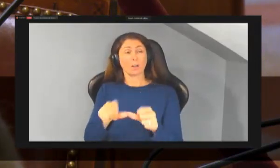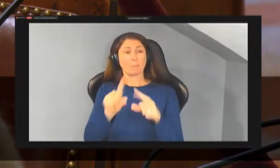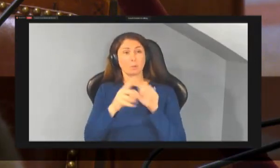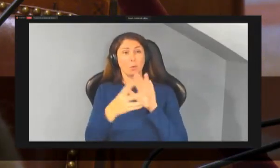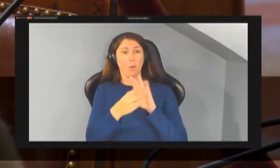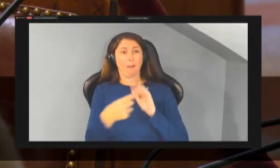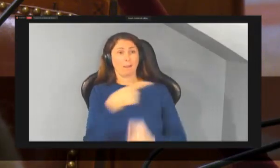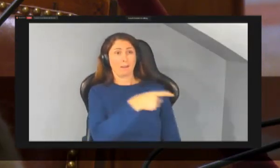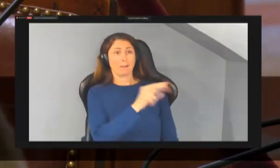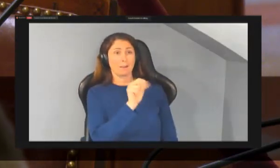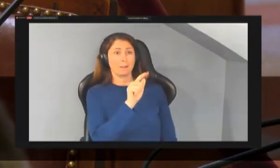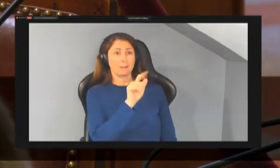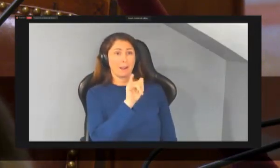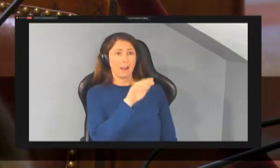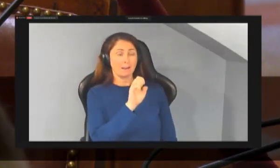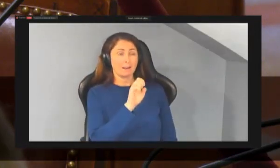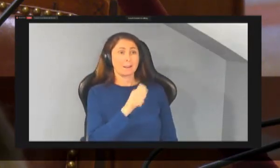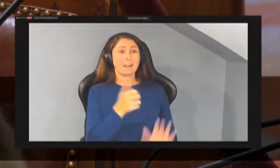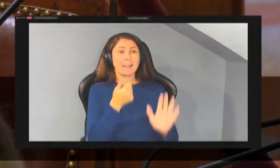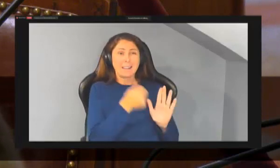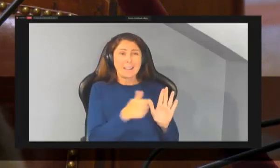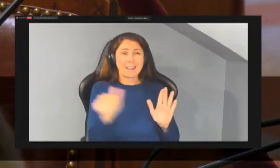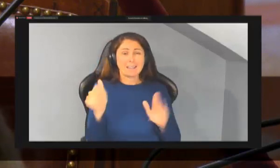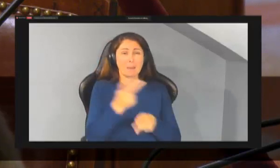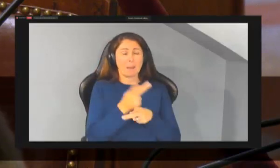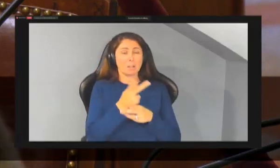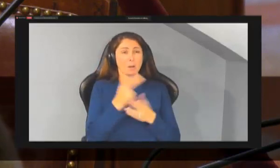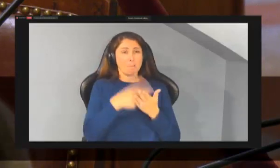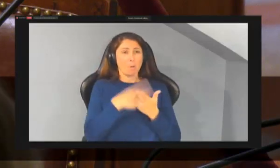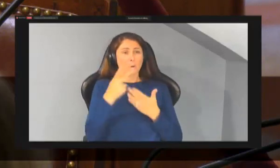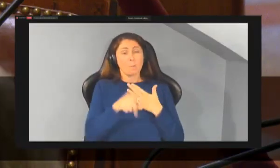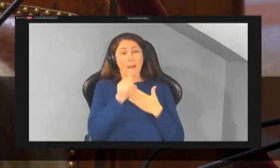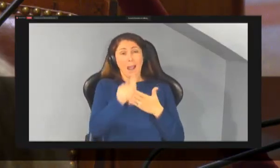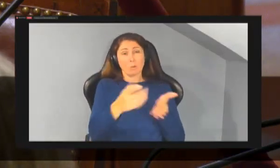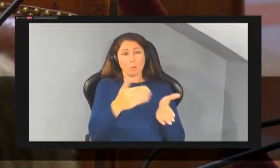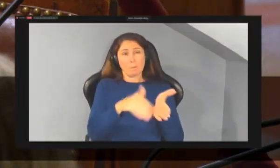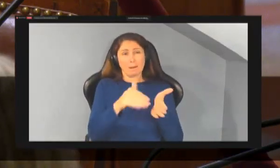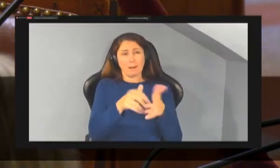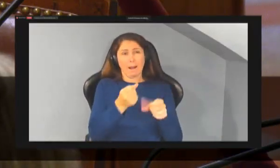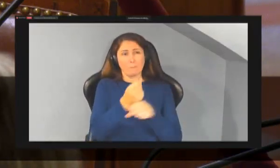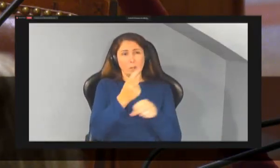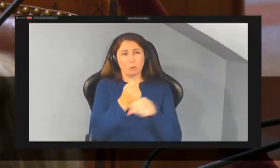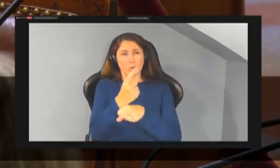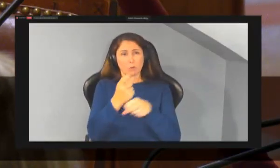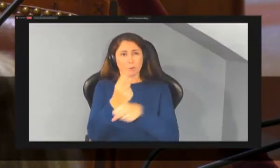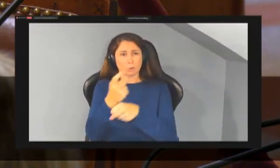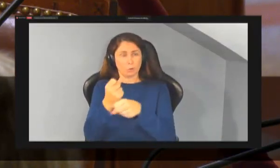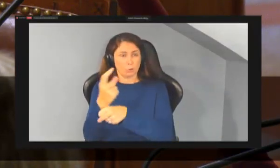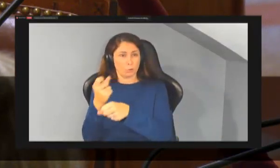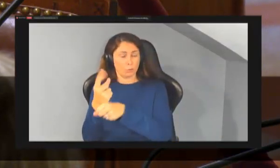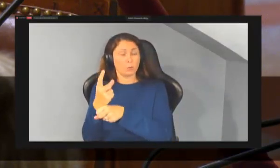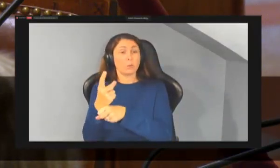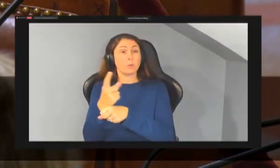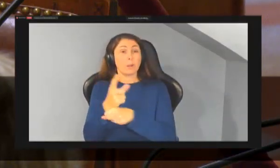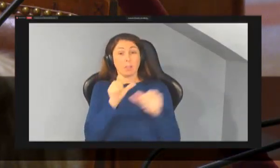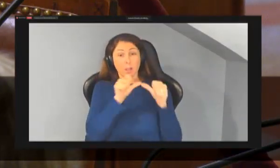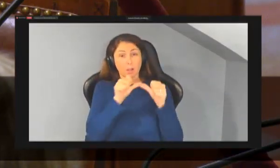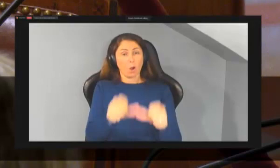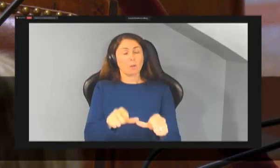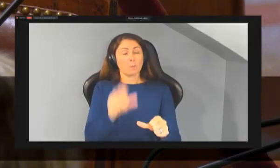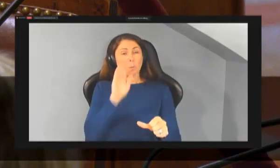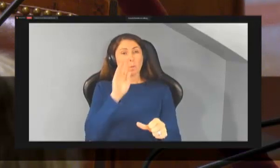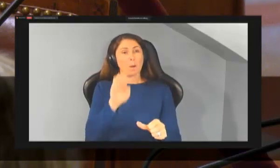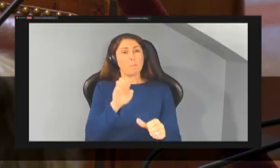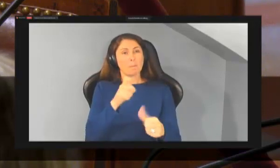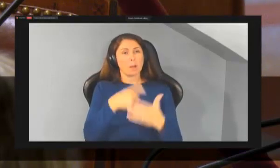sentiments, any management program will have to be repeated every single year. In the long term, will be the most cost effective.